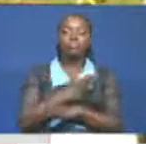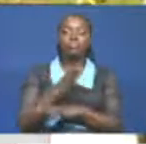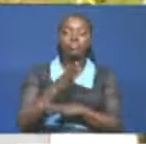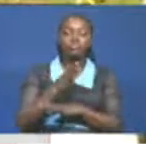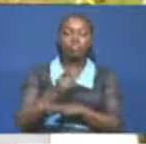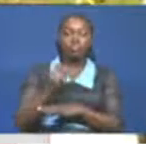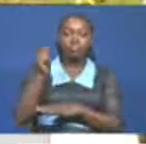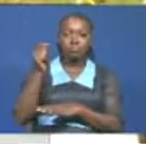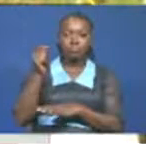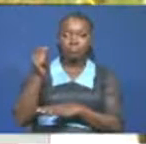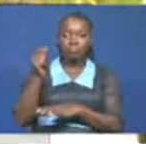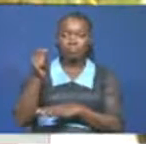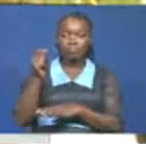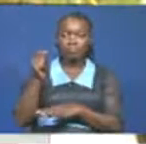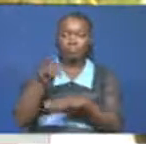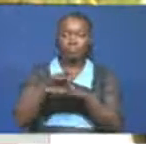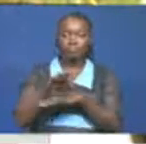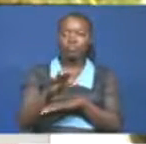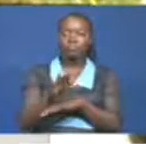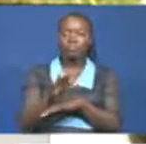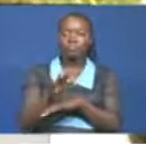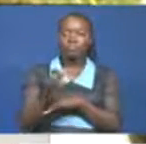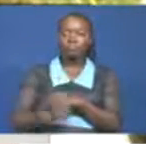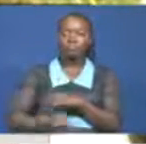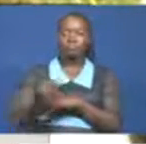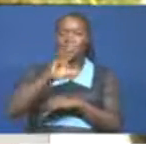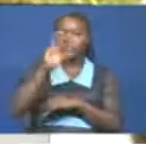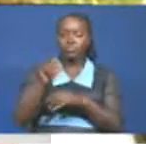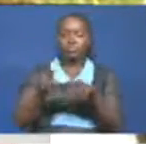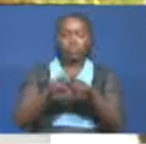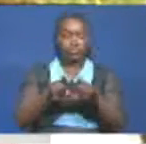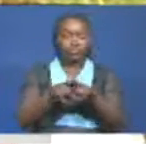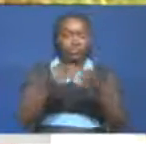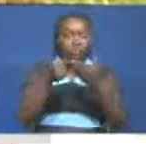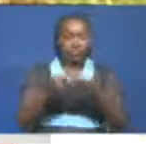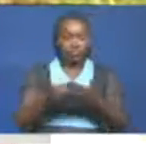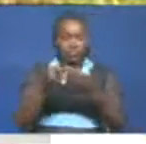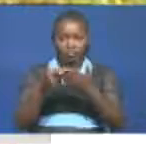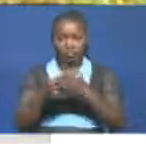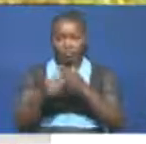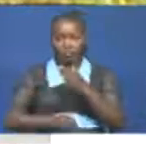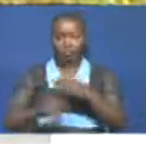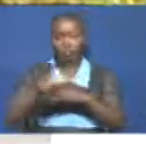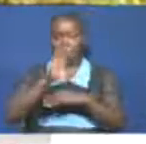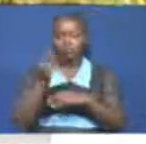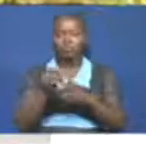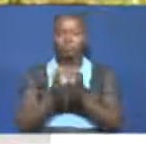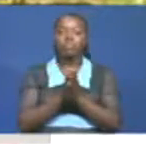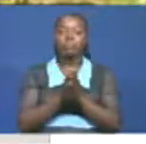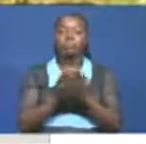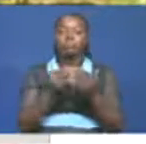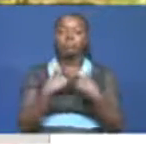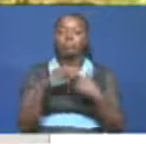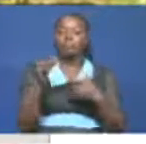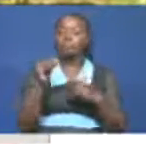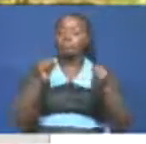President Uhuru Kenyatta went to South Africa and had the similar talks right there in South Africa, and they came up with some of MOUs,